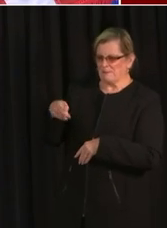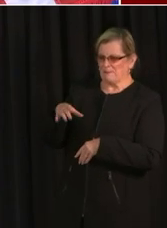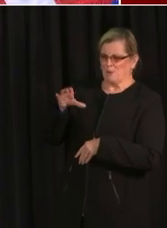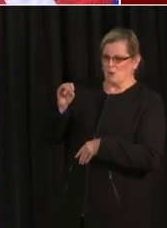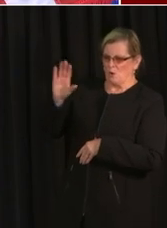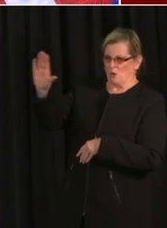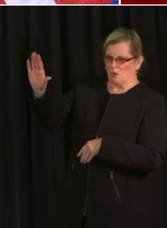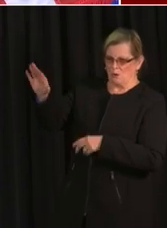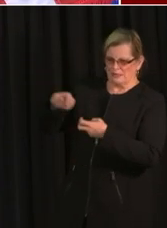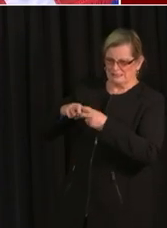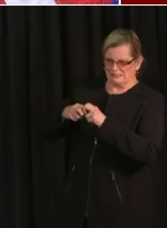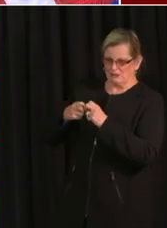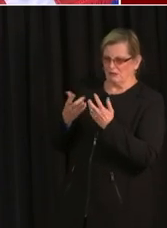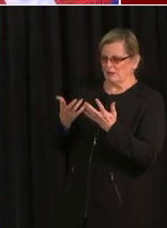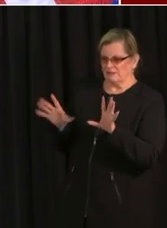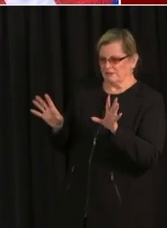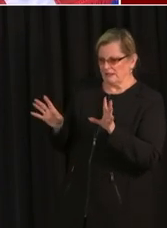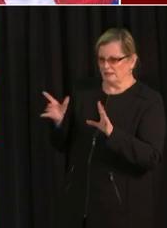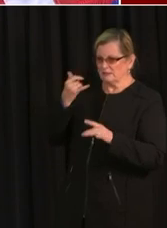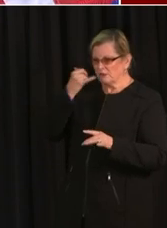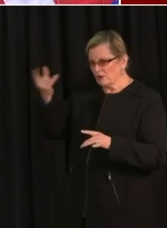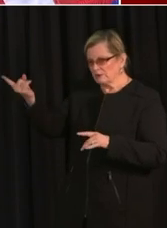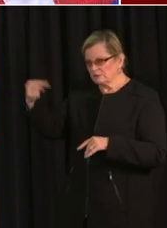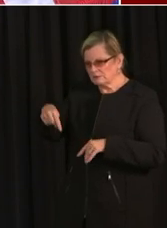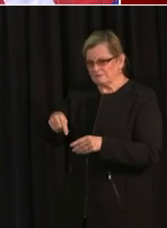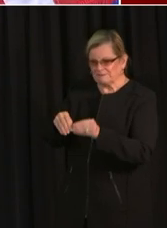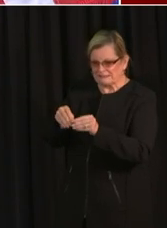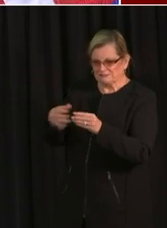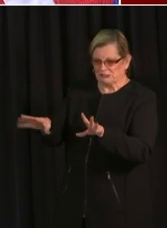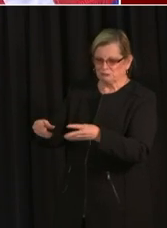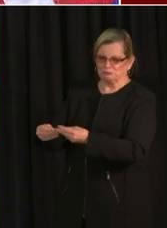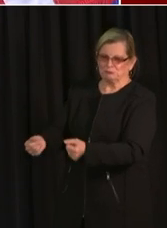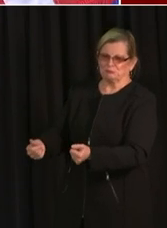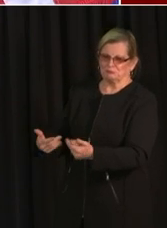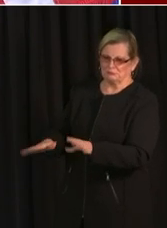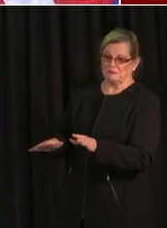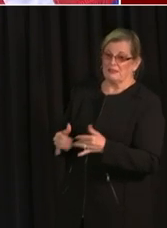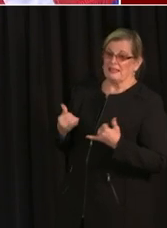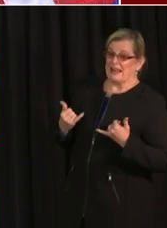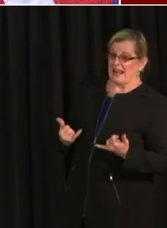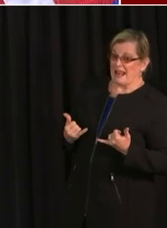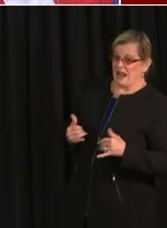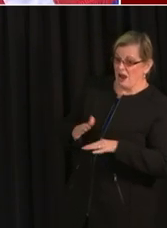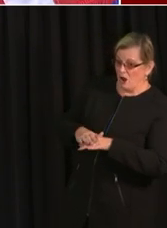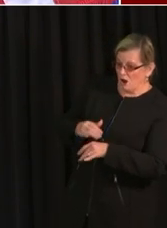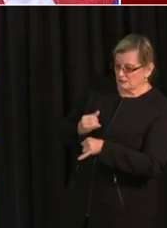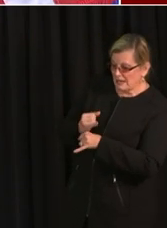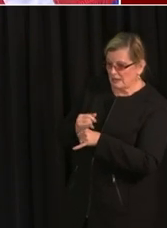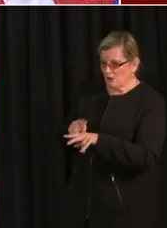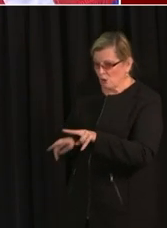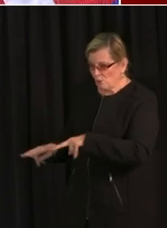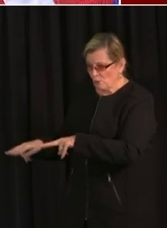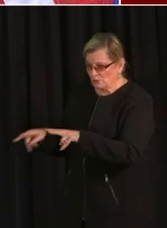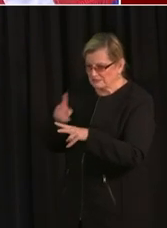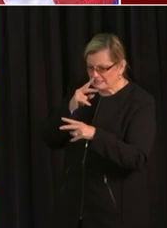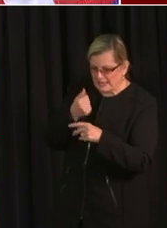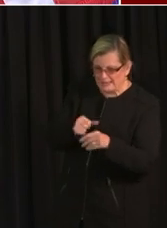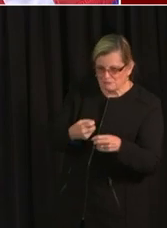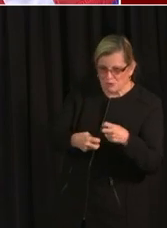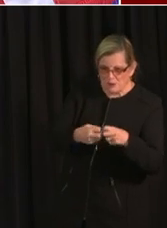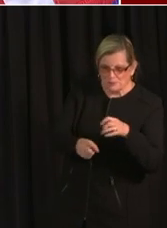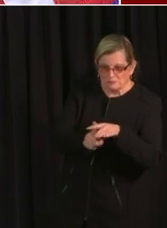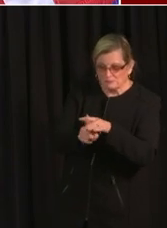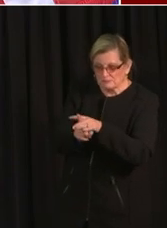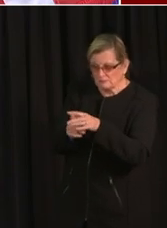has been resolved. We are still on site trying to resolve